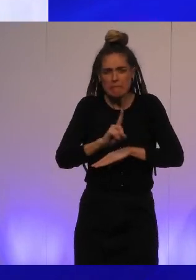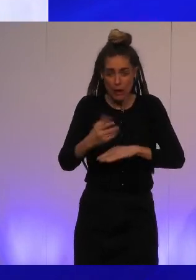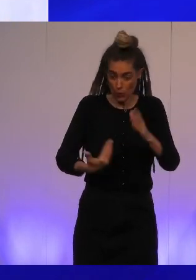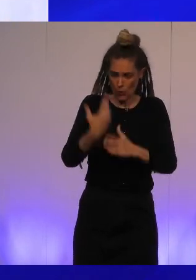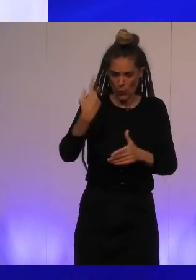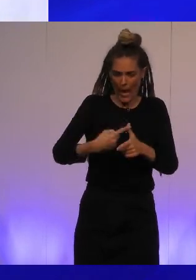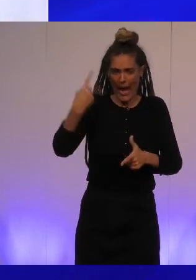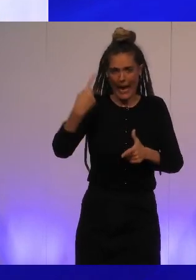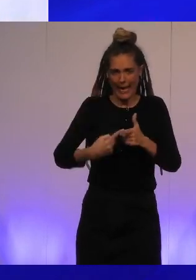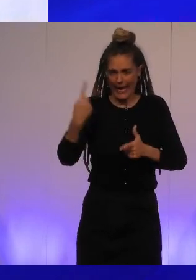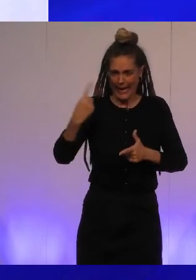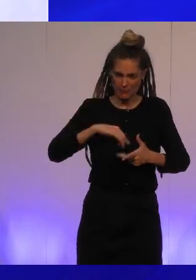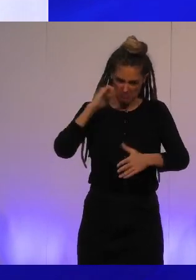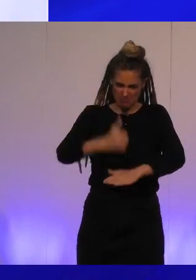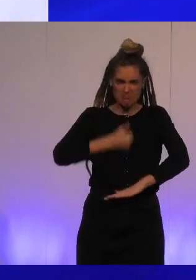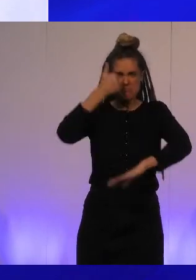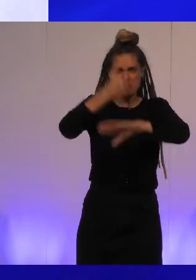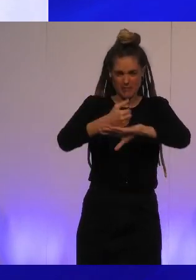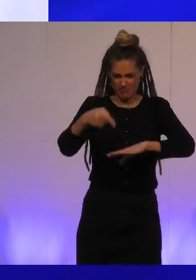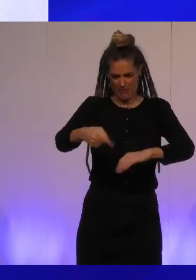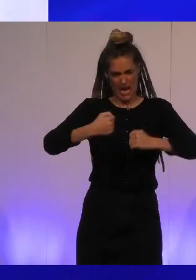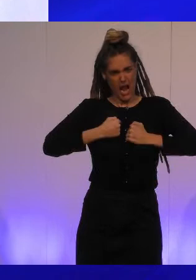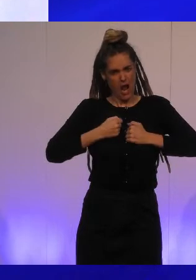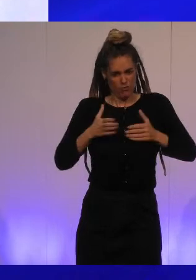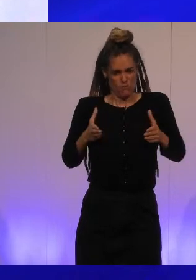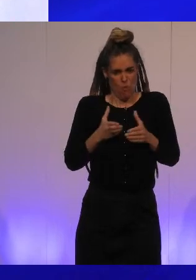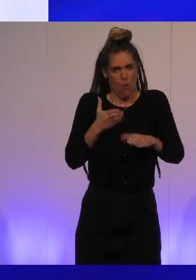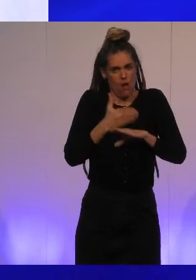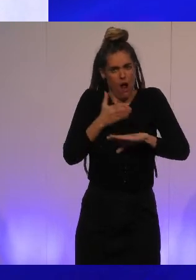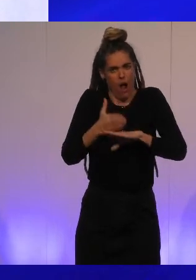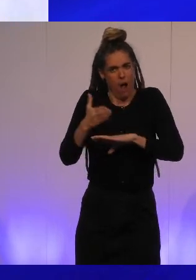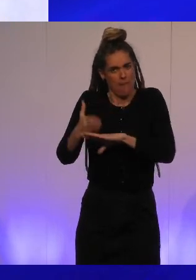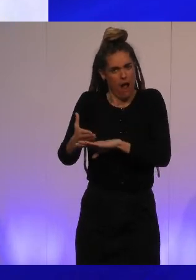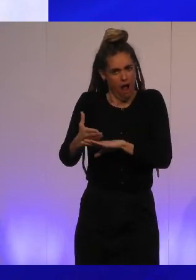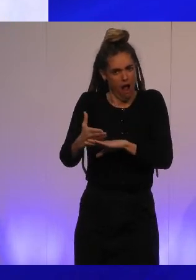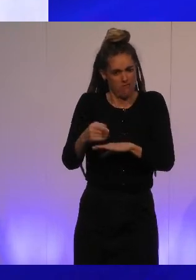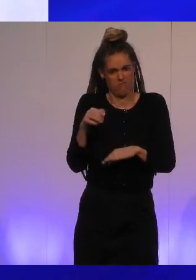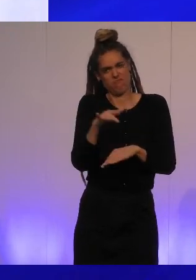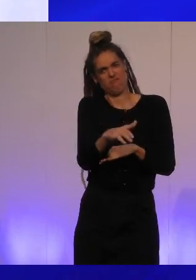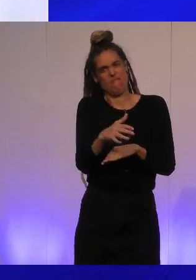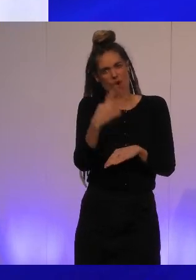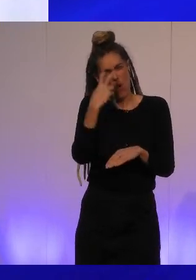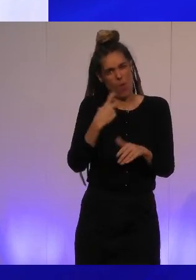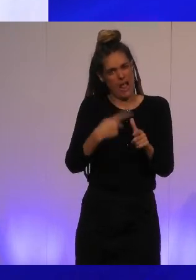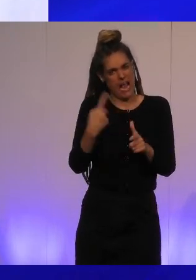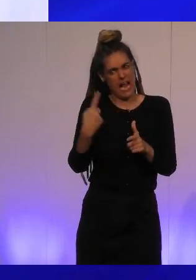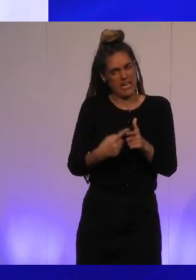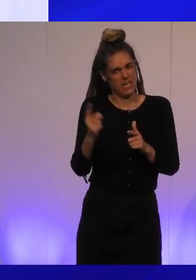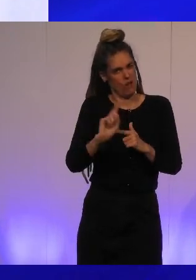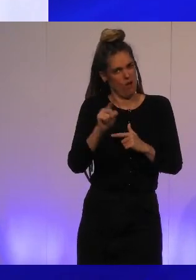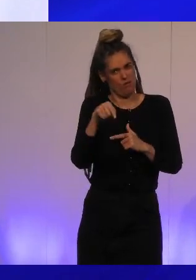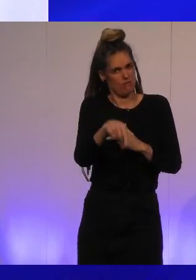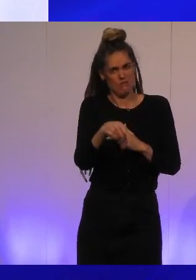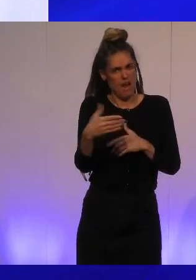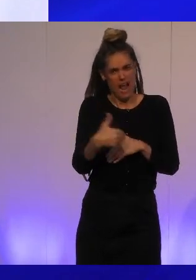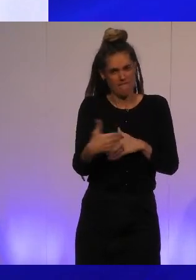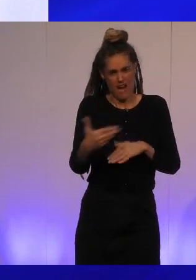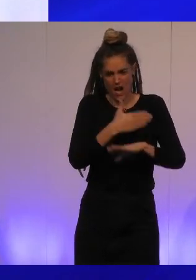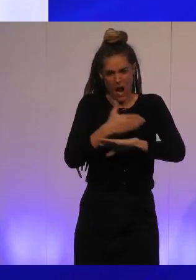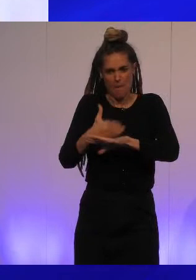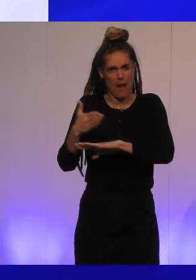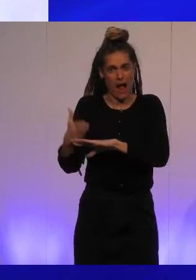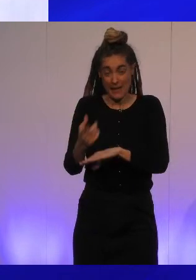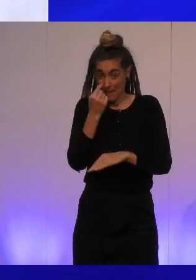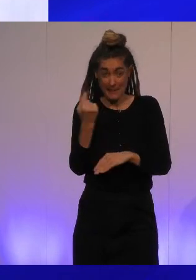to be in what was the small car park opposite the old A&E. So what's the implication of that? So that's probably the slightly easier